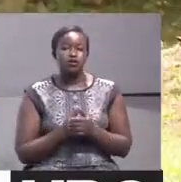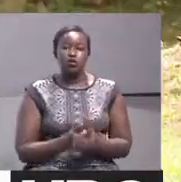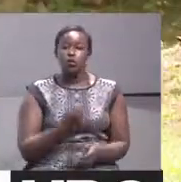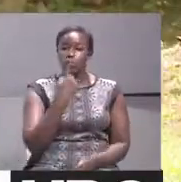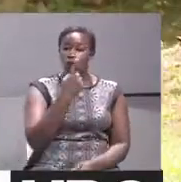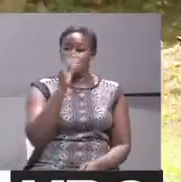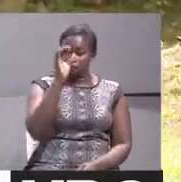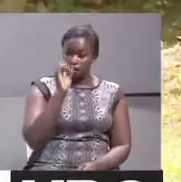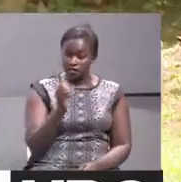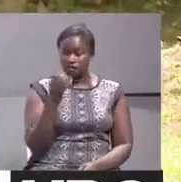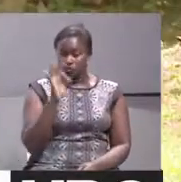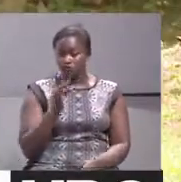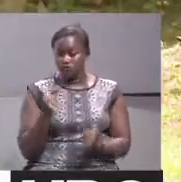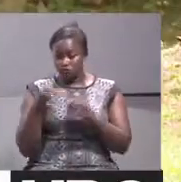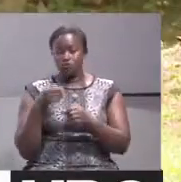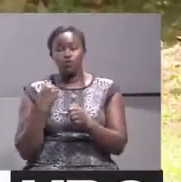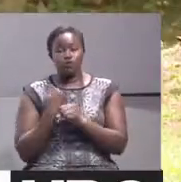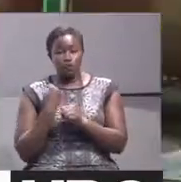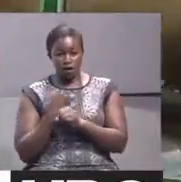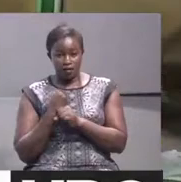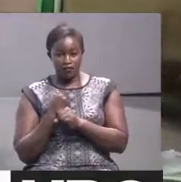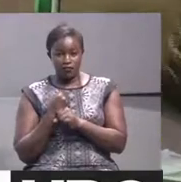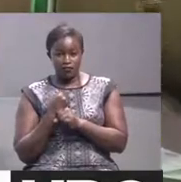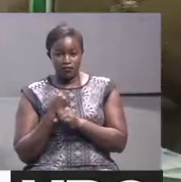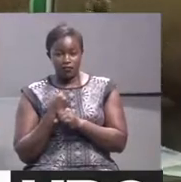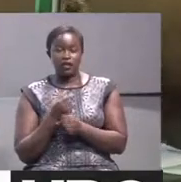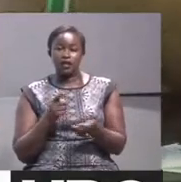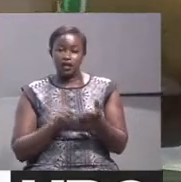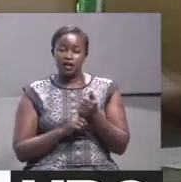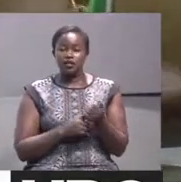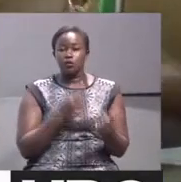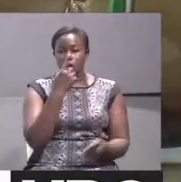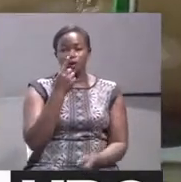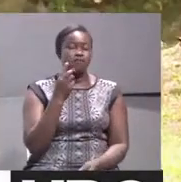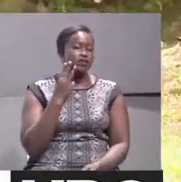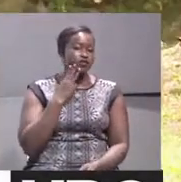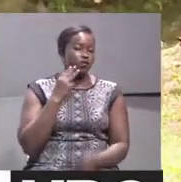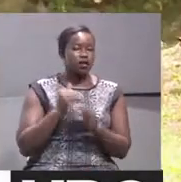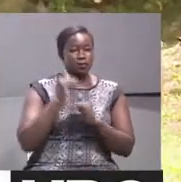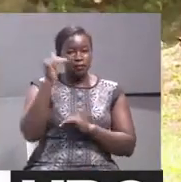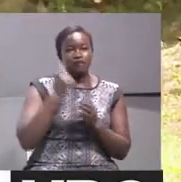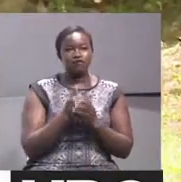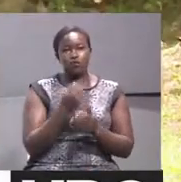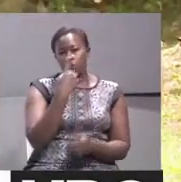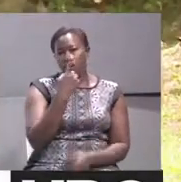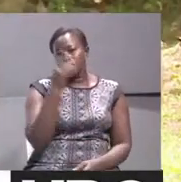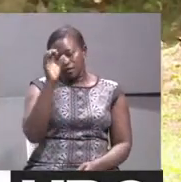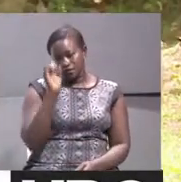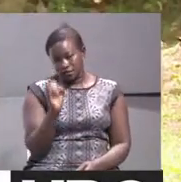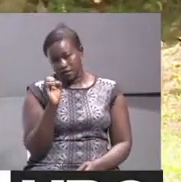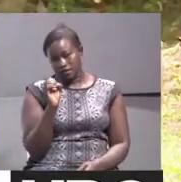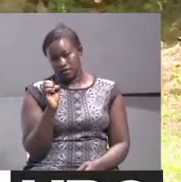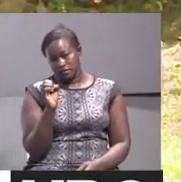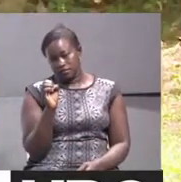1% of the working class earn a million shilling and above. 1%.